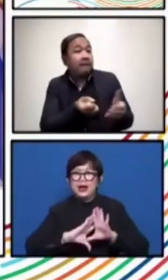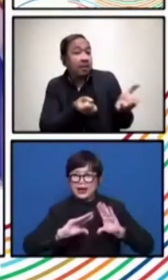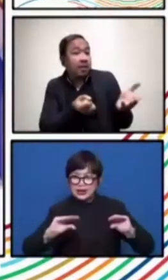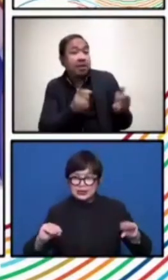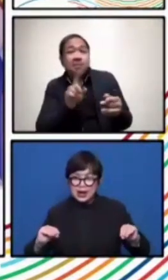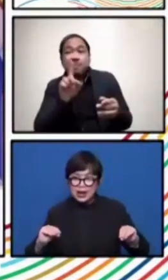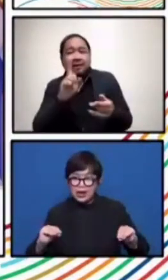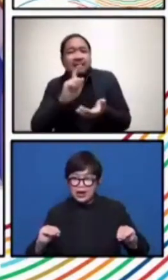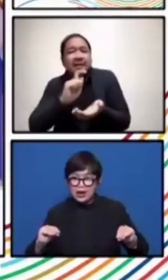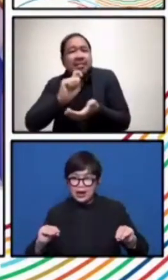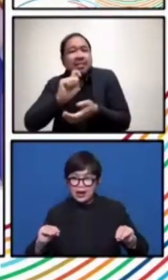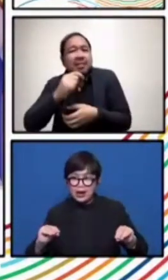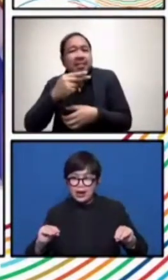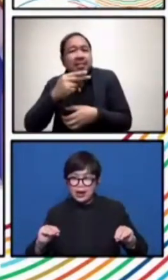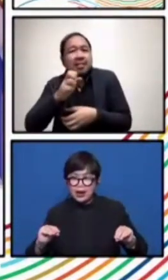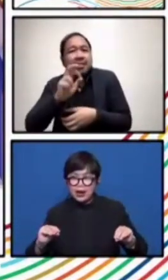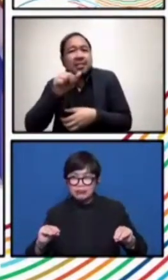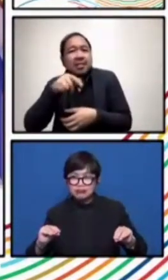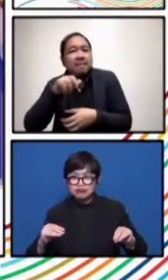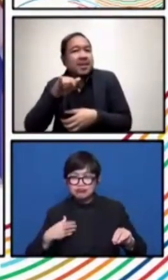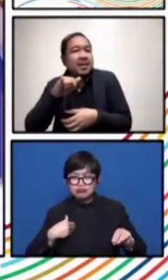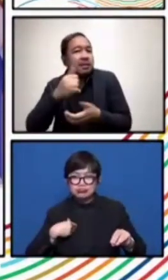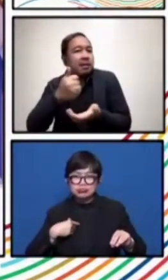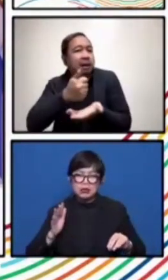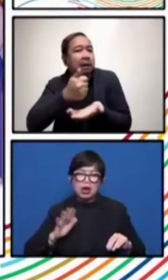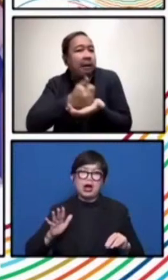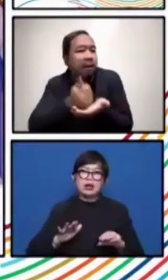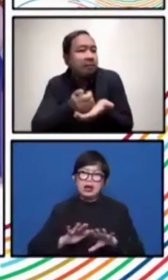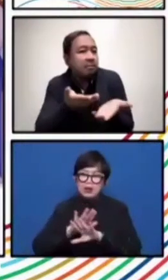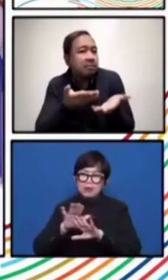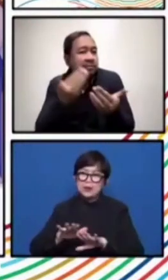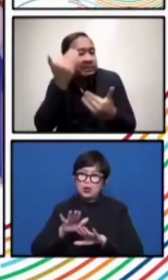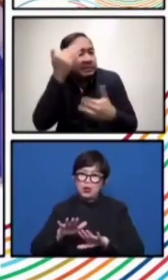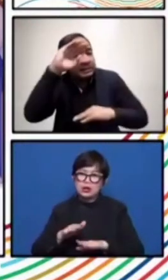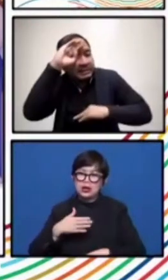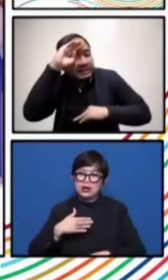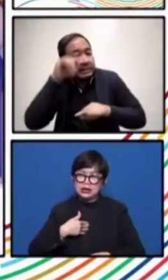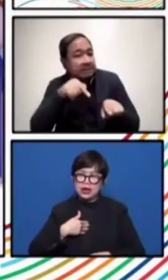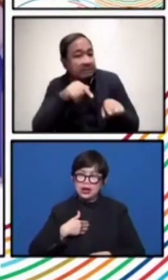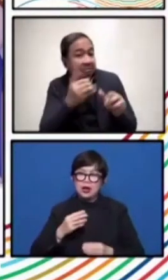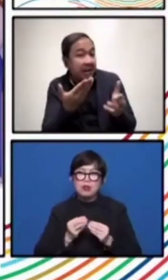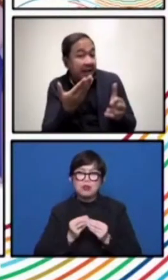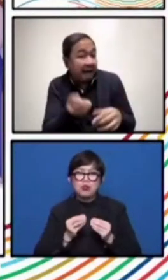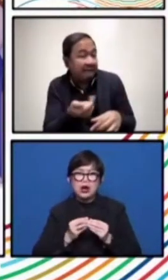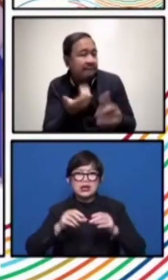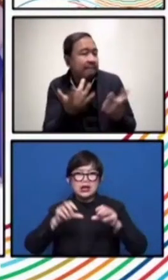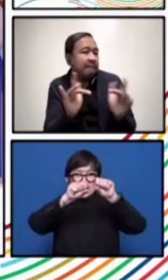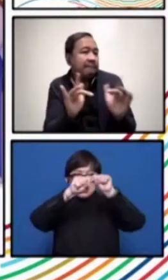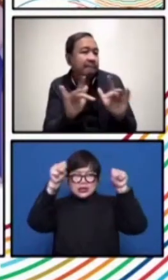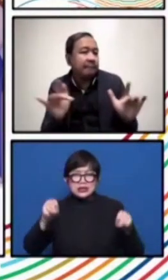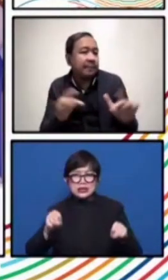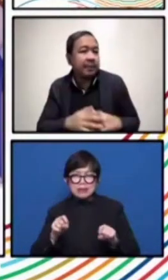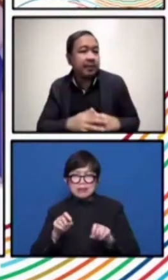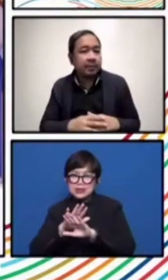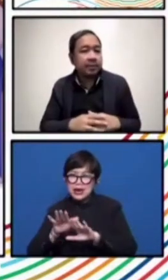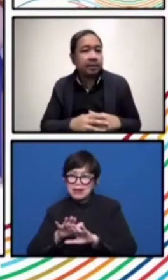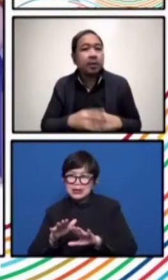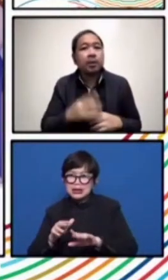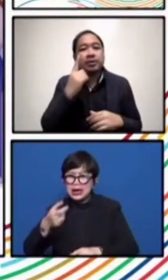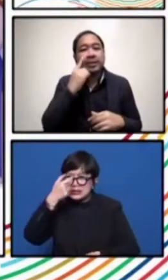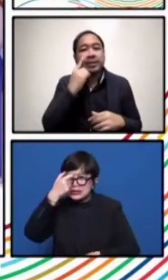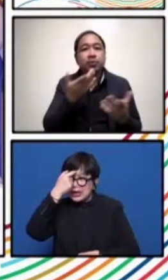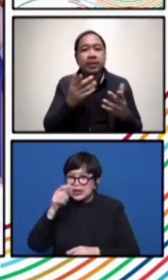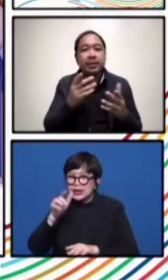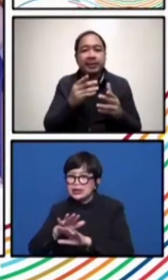Systems are we are putting them in place we are also allocating a specific category for application